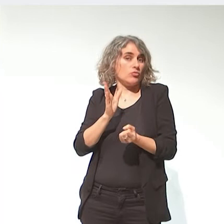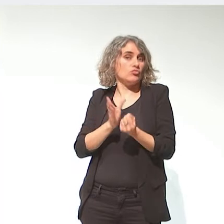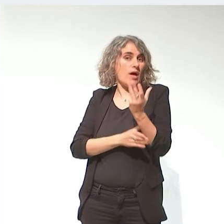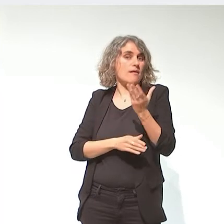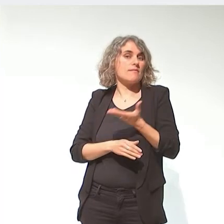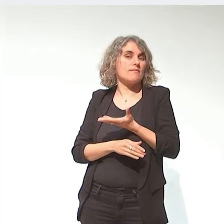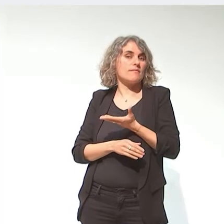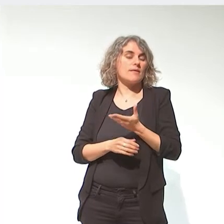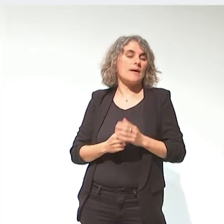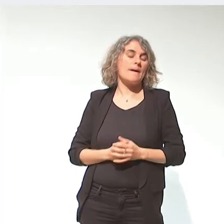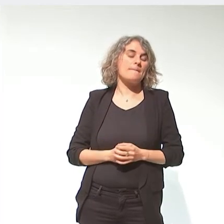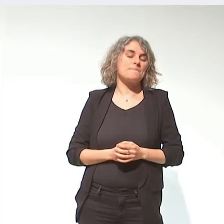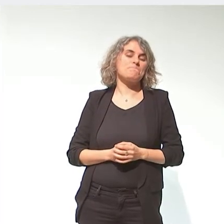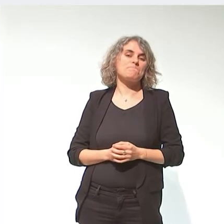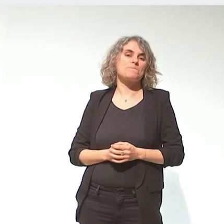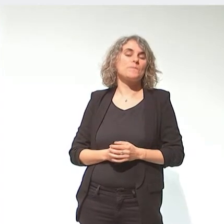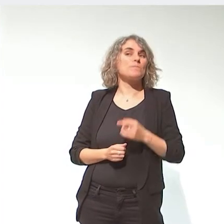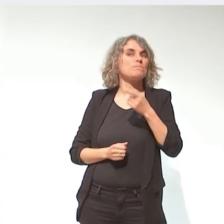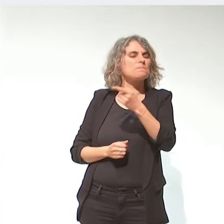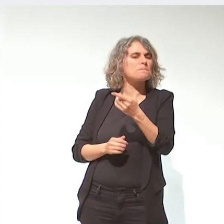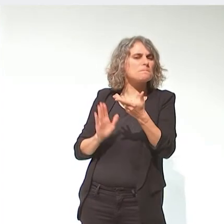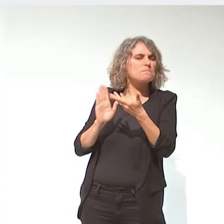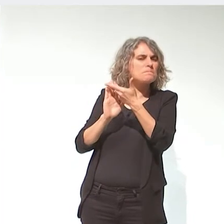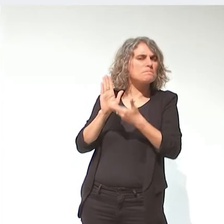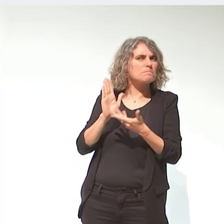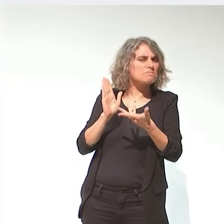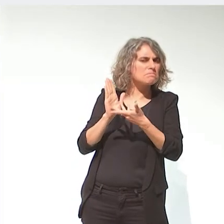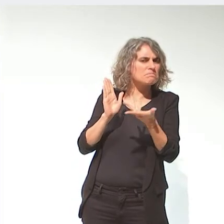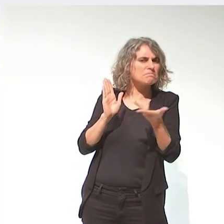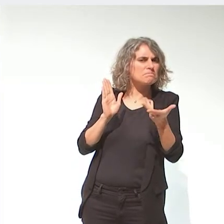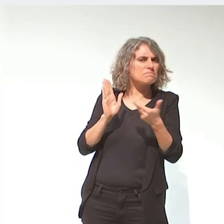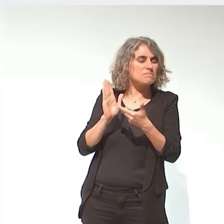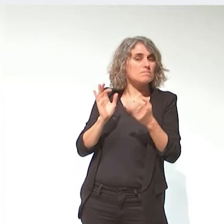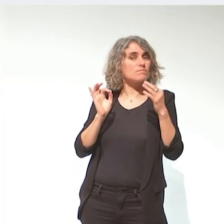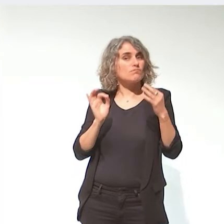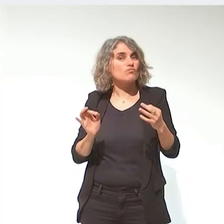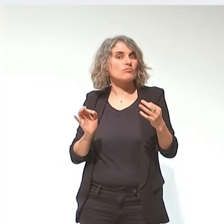considering this specific aspect. Well, we